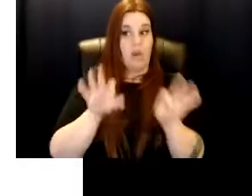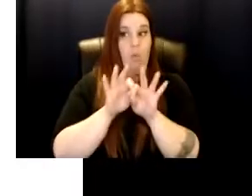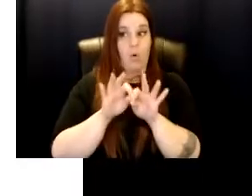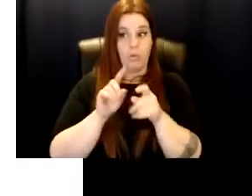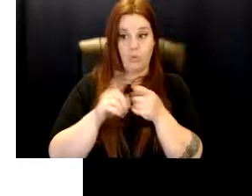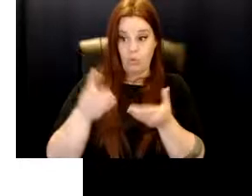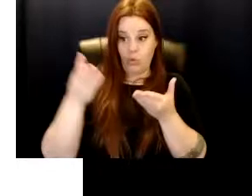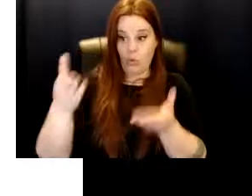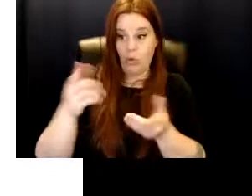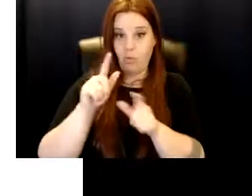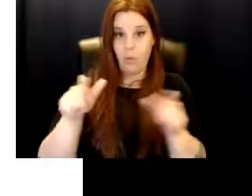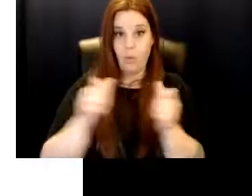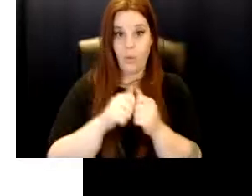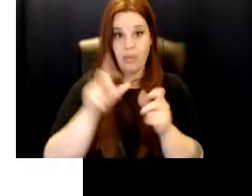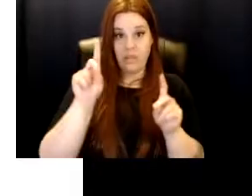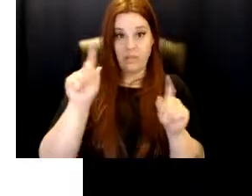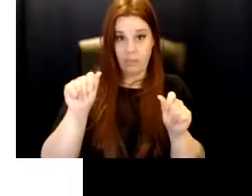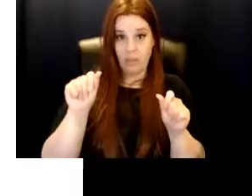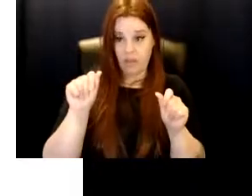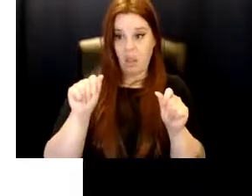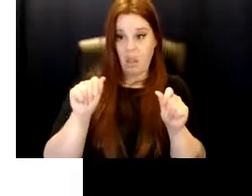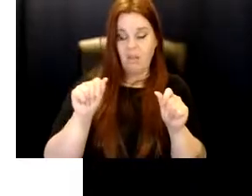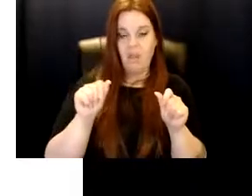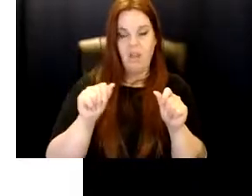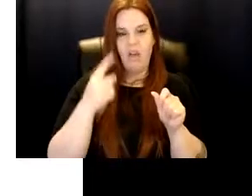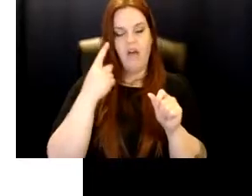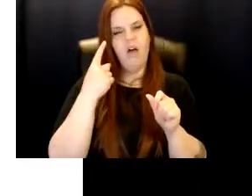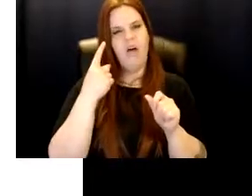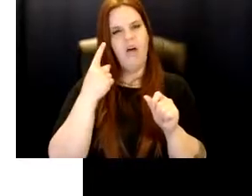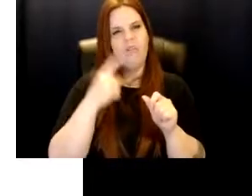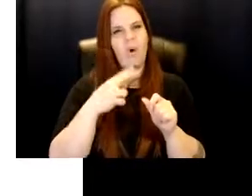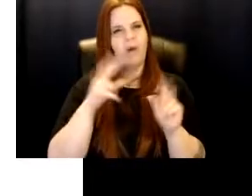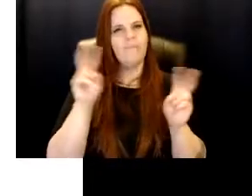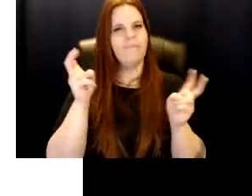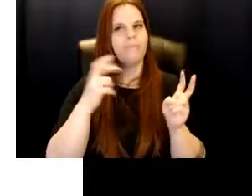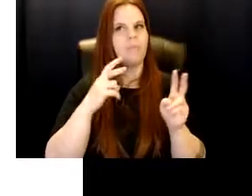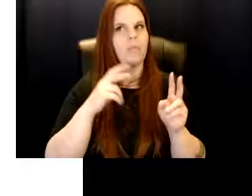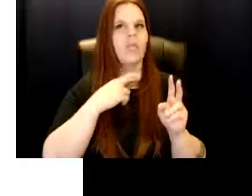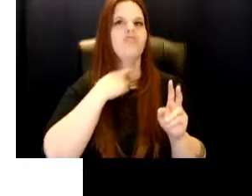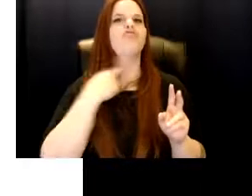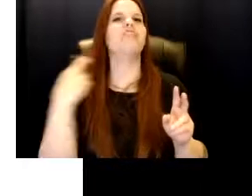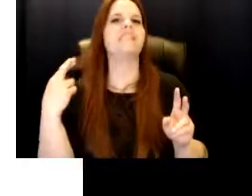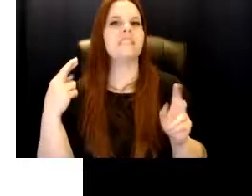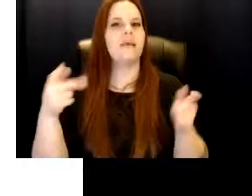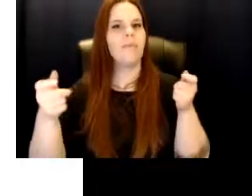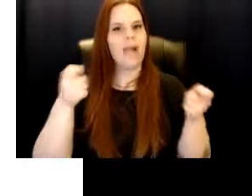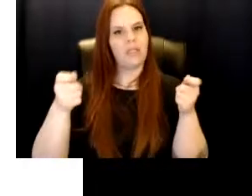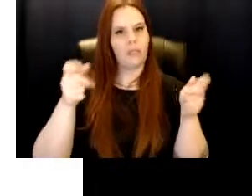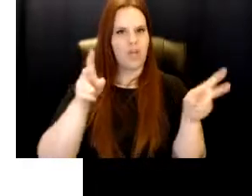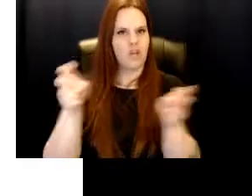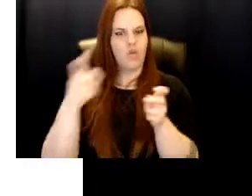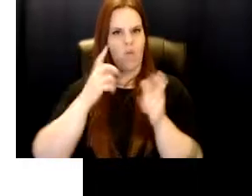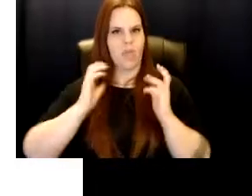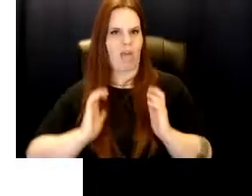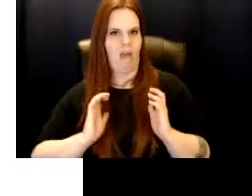with disabilities, for, I say, risk management issues for their clients or for